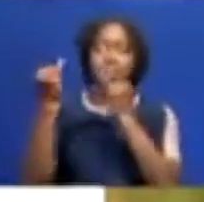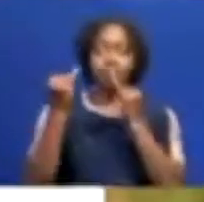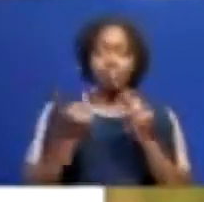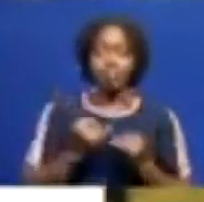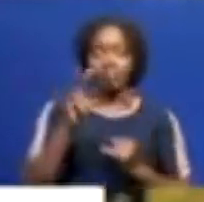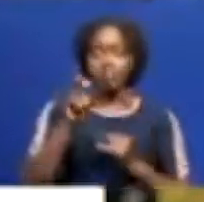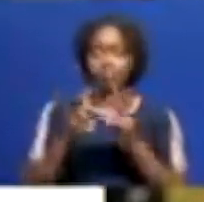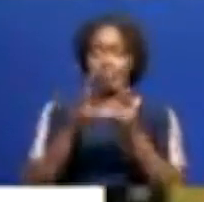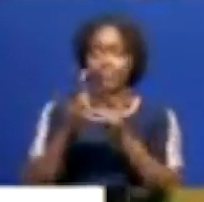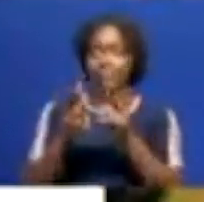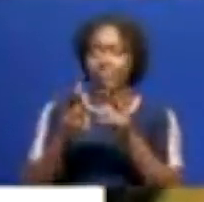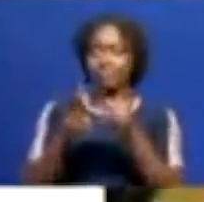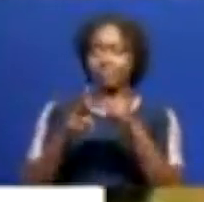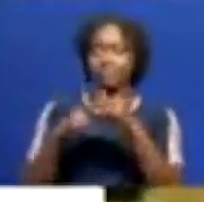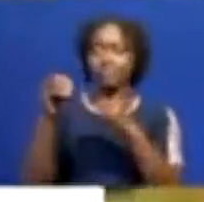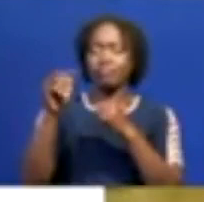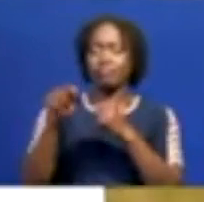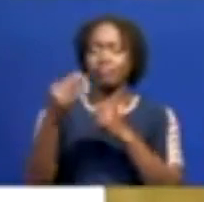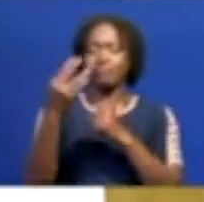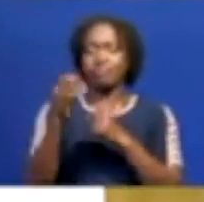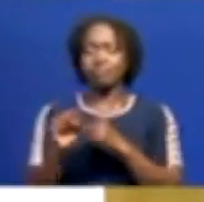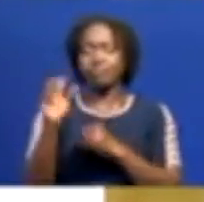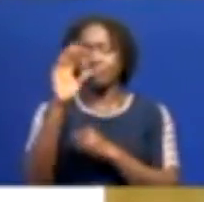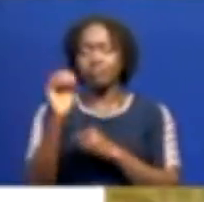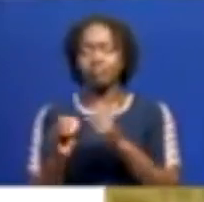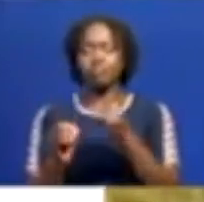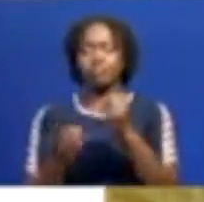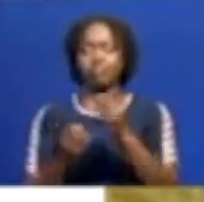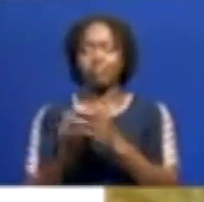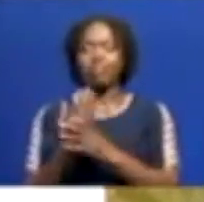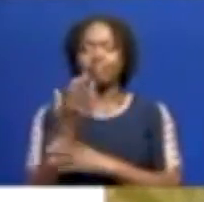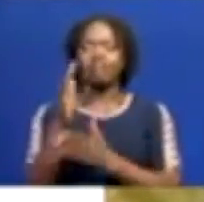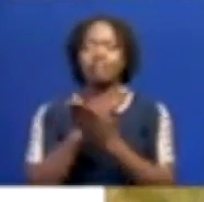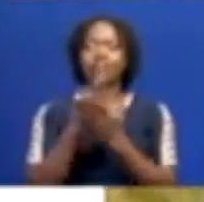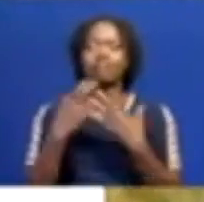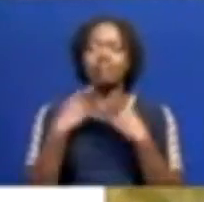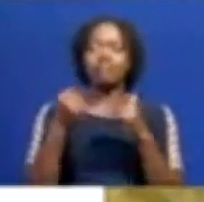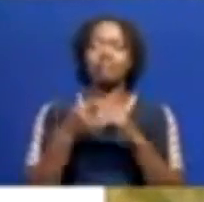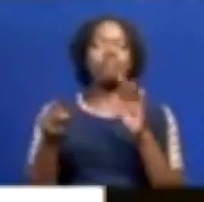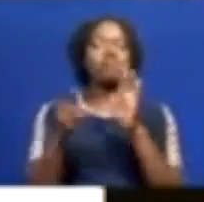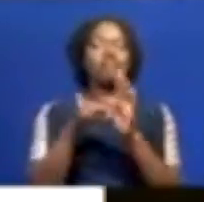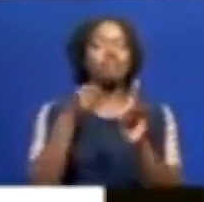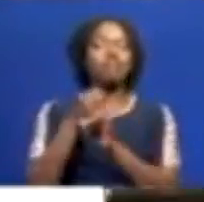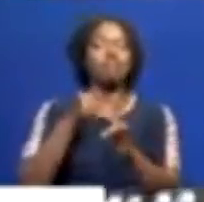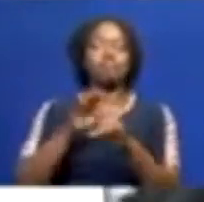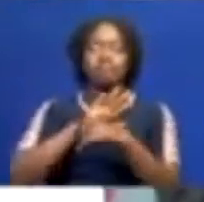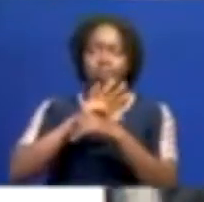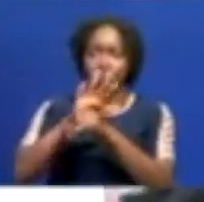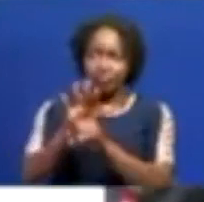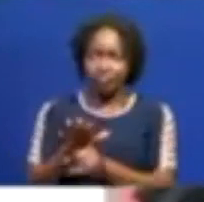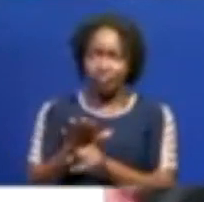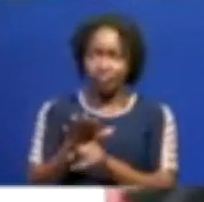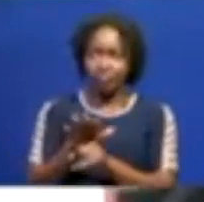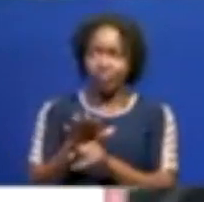registered 70.45% year-on-year growth as the sector recovered from the negative impacts of COVID-19